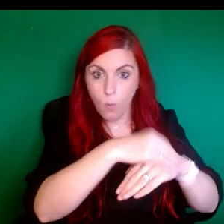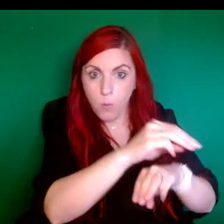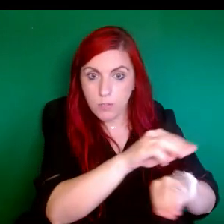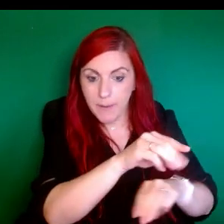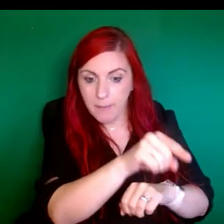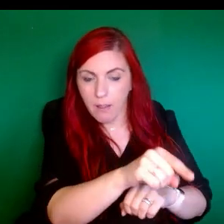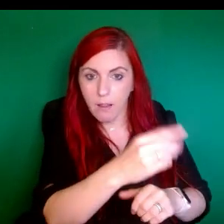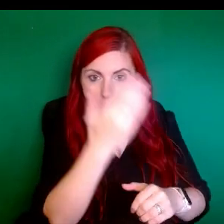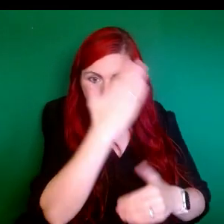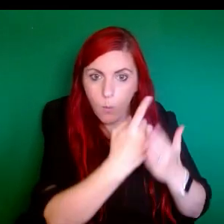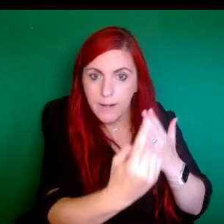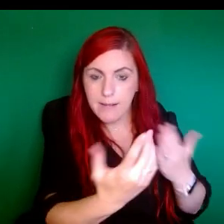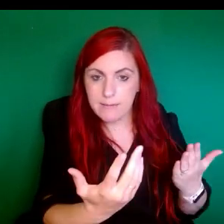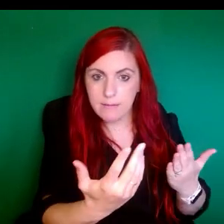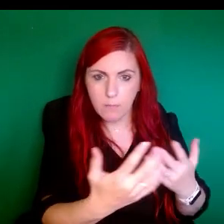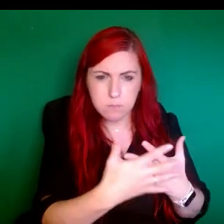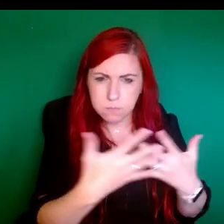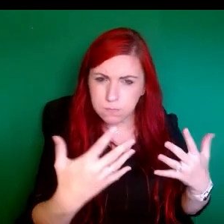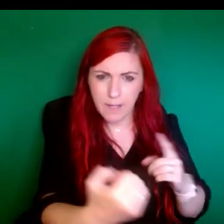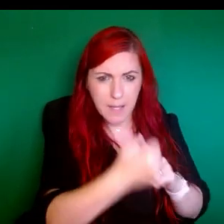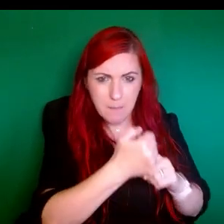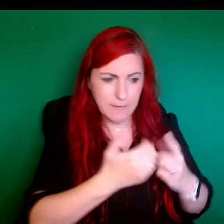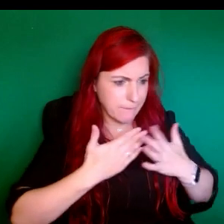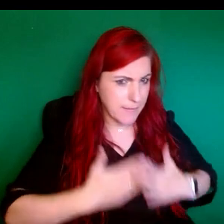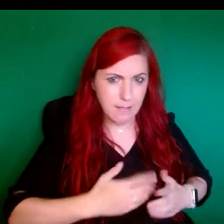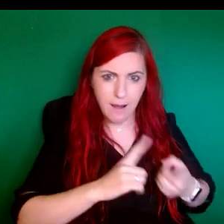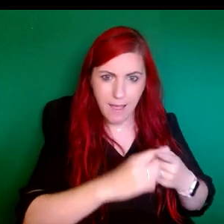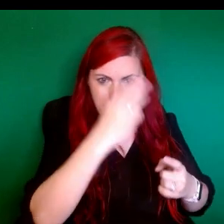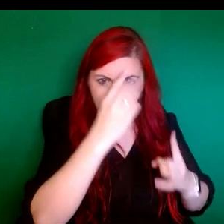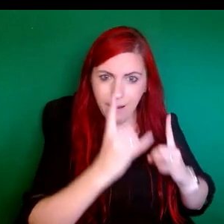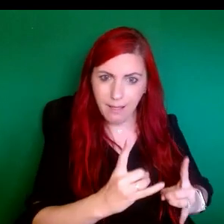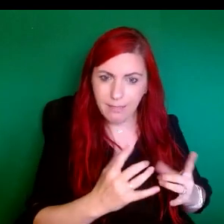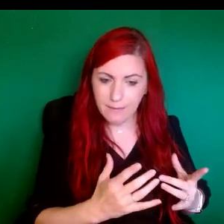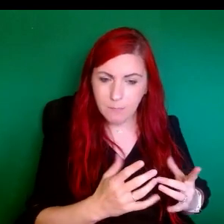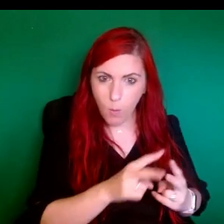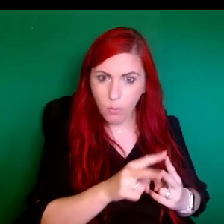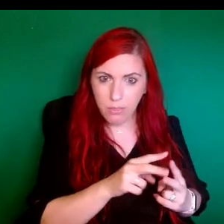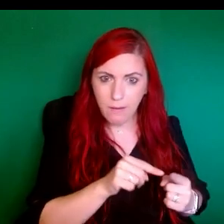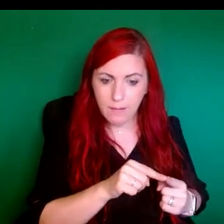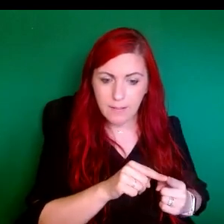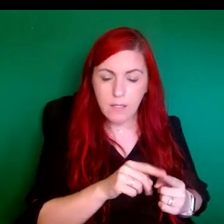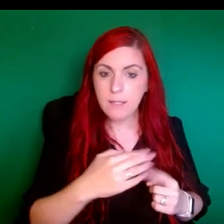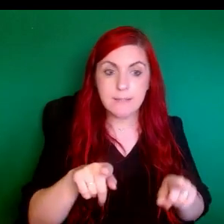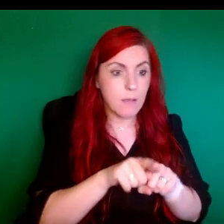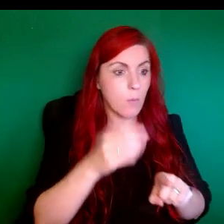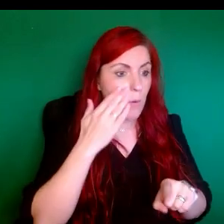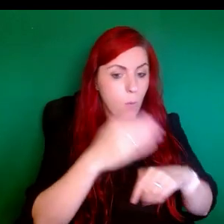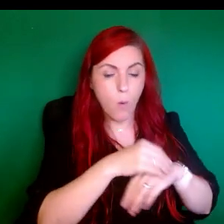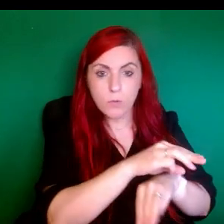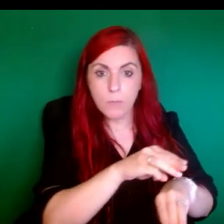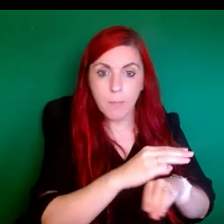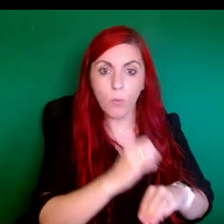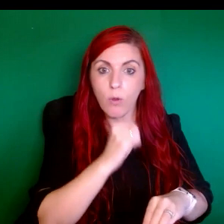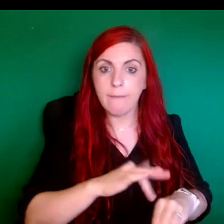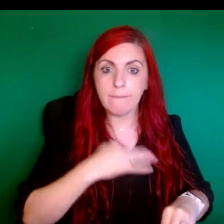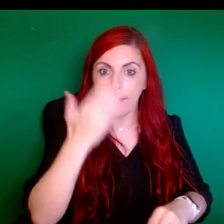unsafe. And when we think about older people, for example, loneliness has a huge impact on both physical health and mental health. We